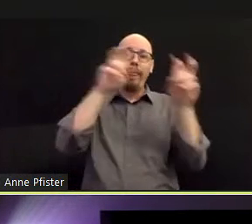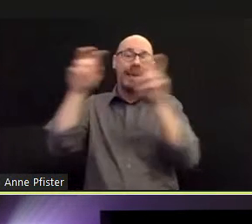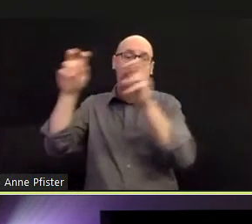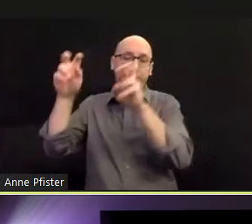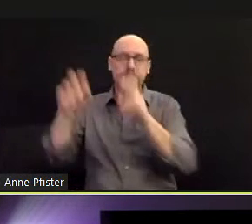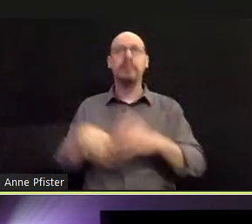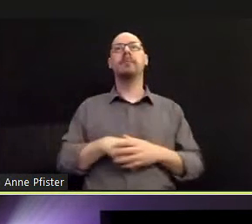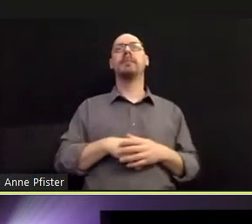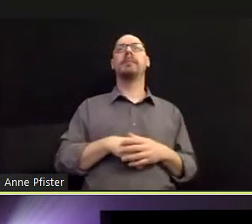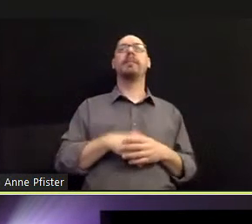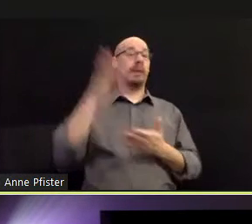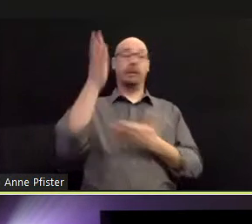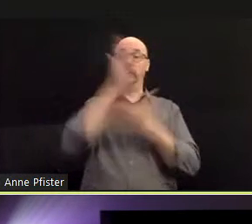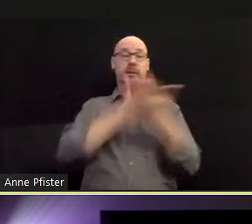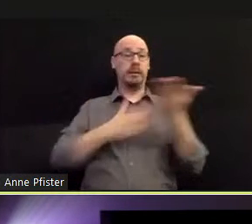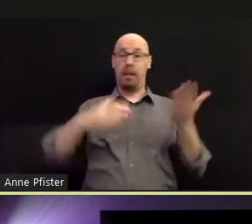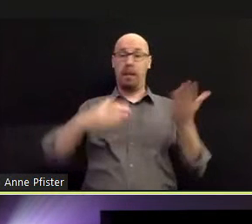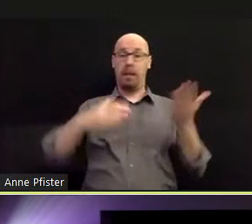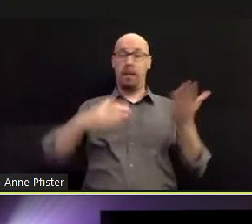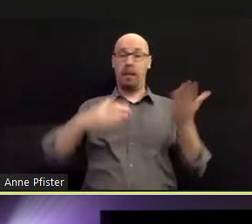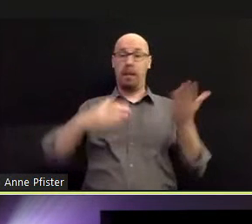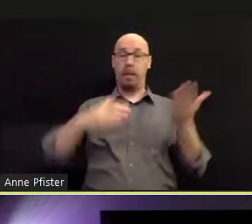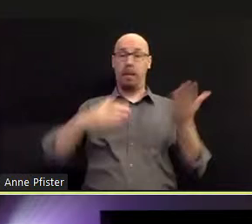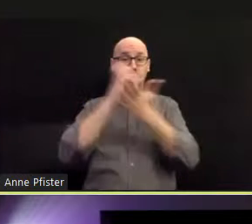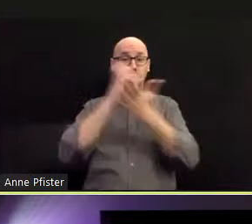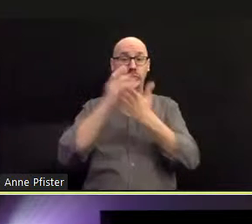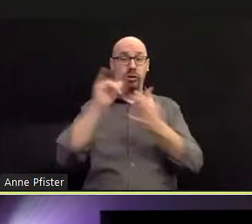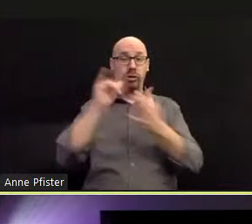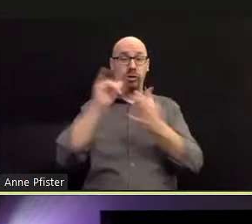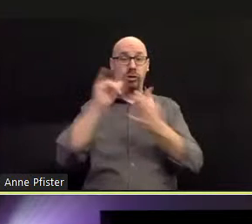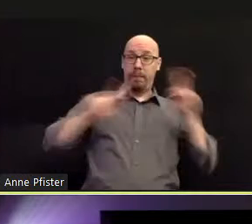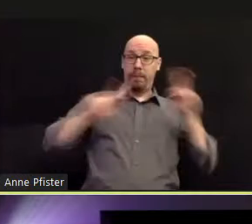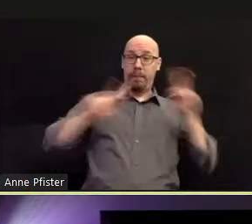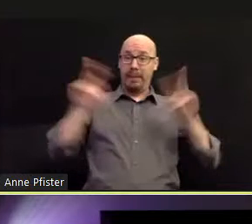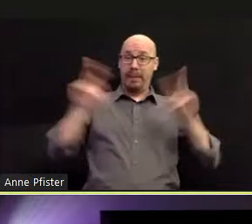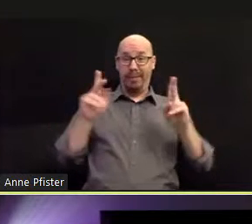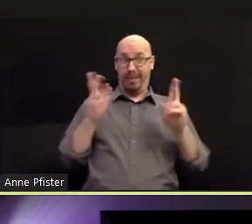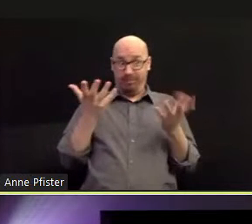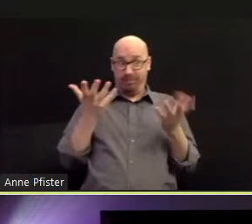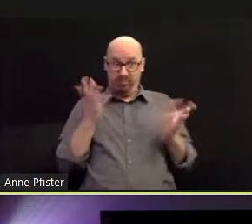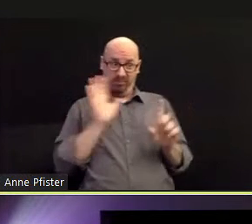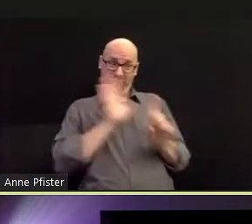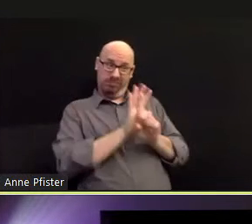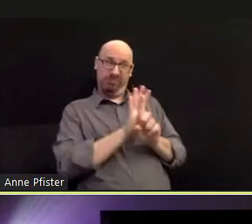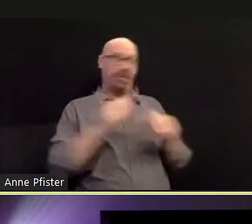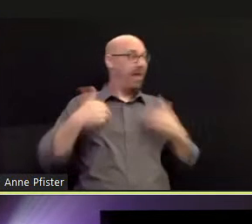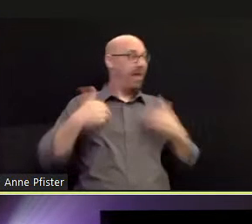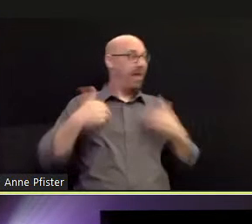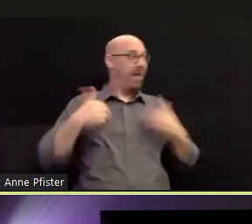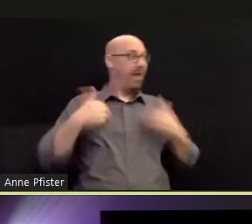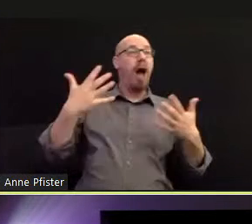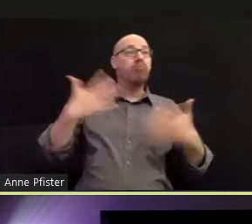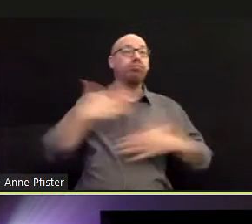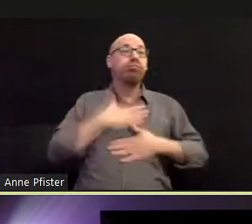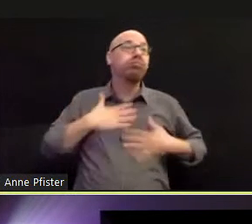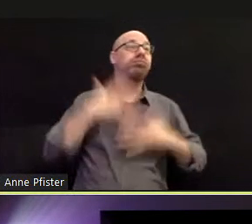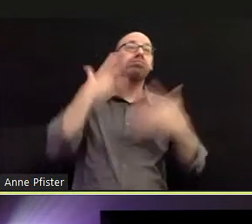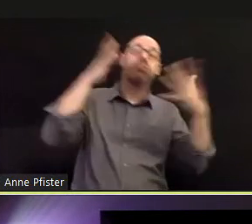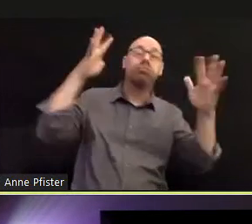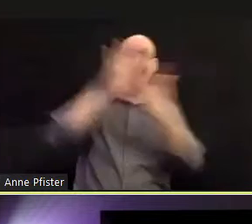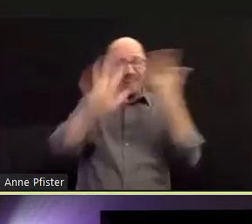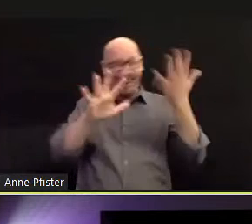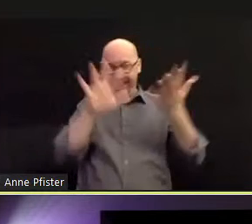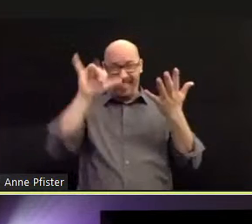Some were just images of young people being young people. And that was what I really want to underscore with these images, that that's precisely